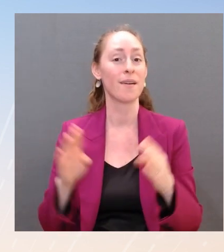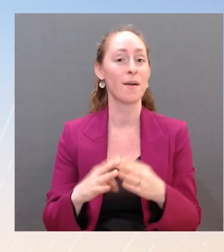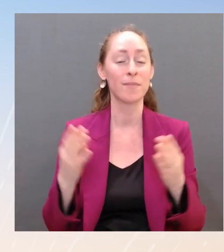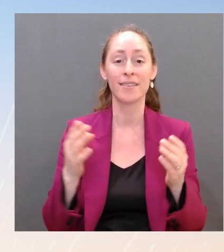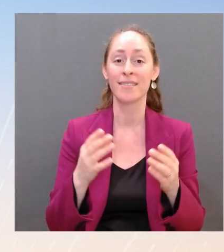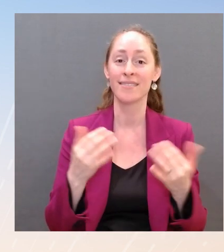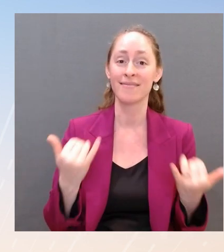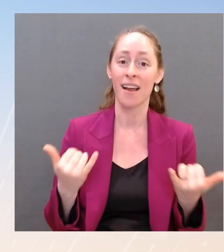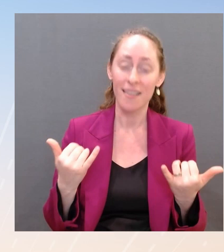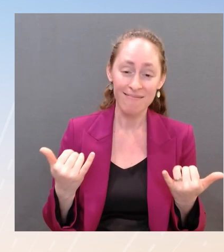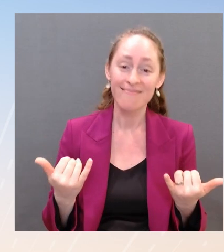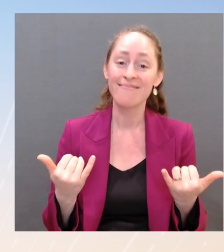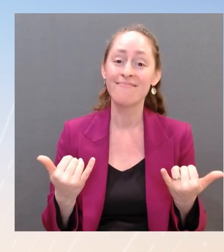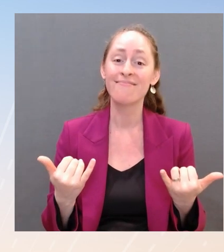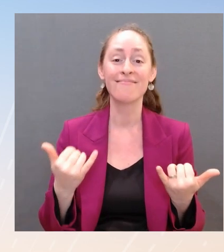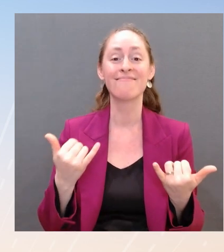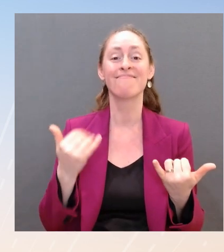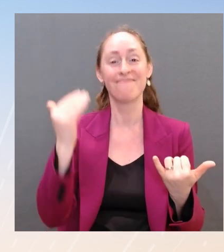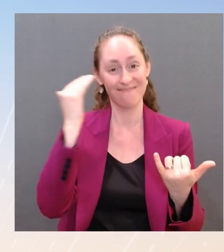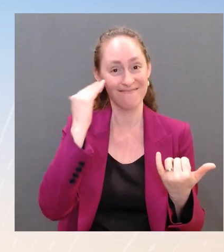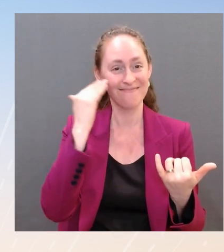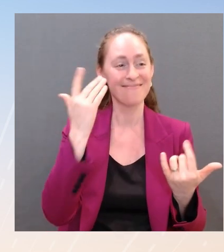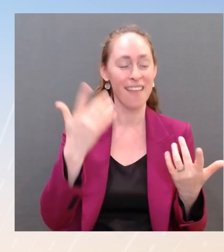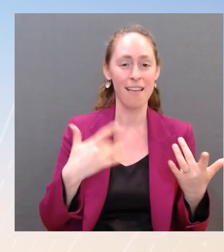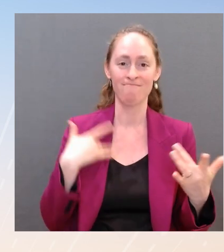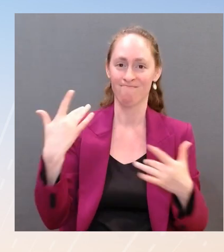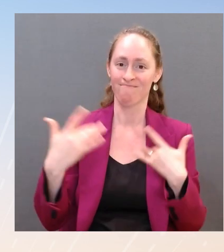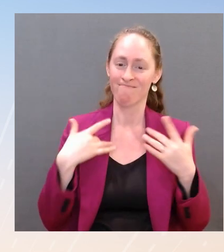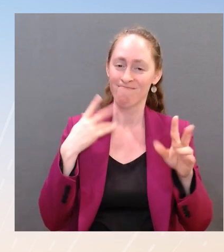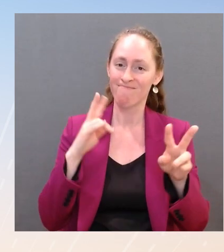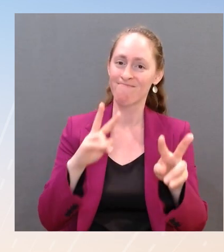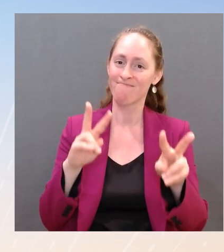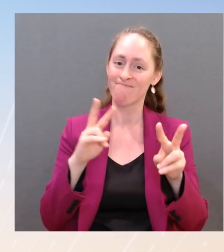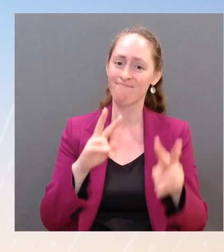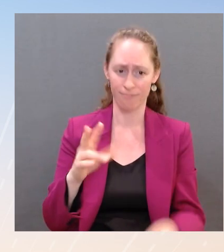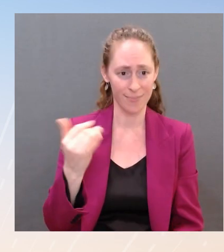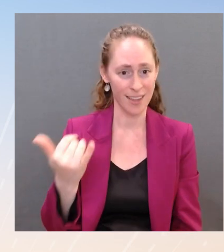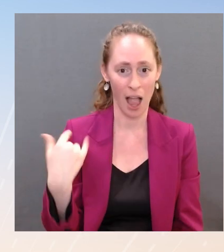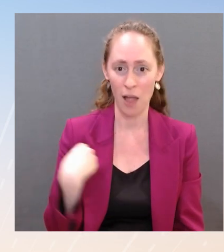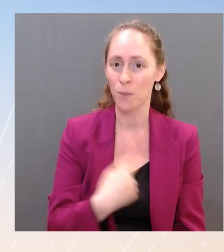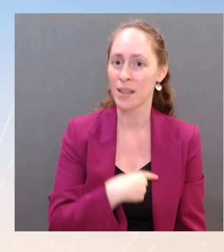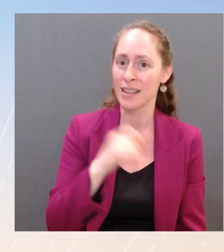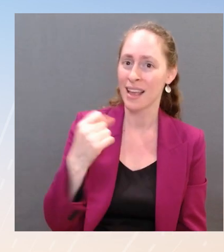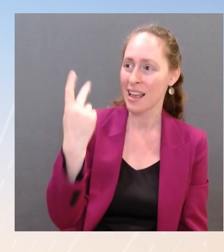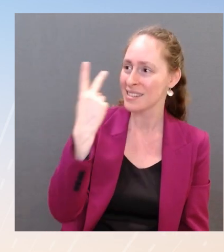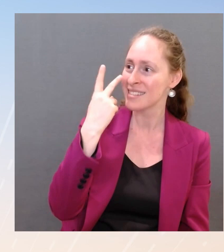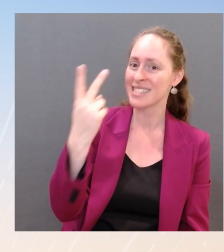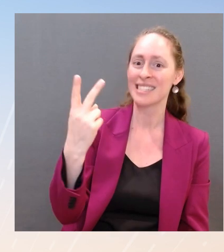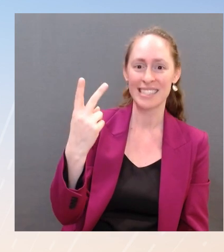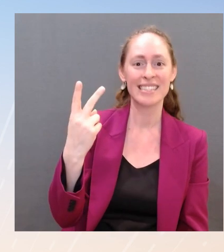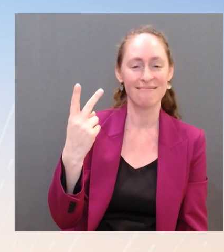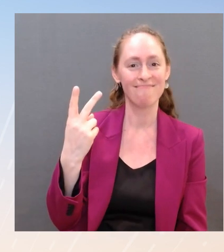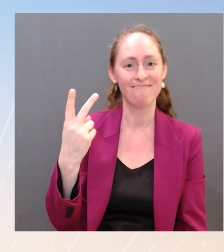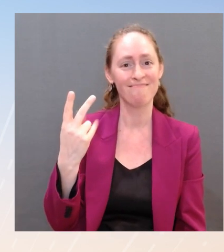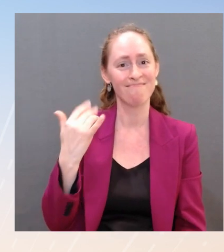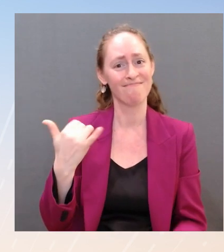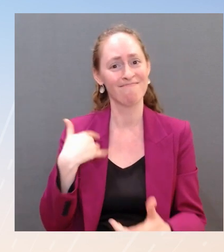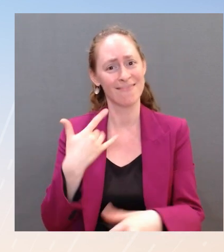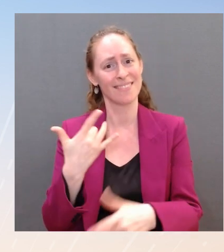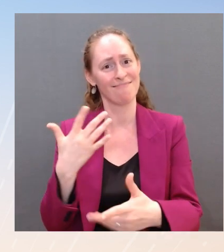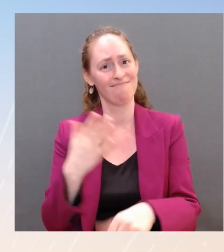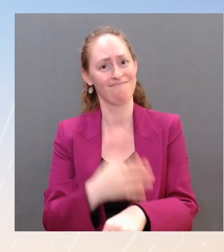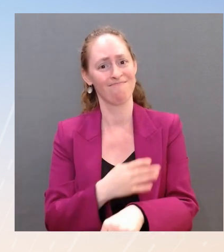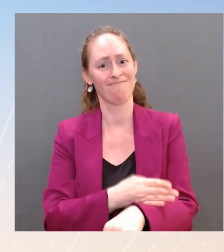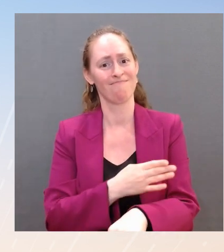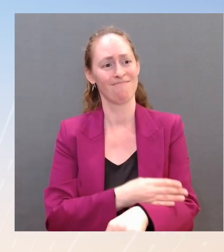look around and see really how far we've come since March of 2020. Think back of where we